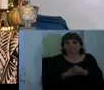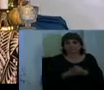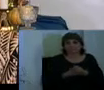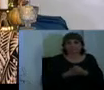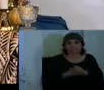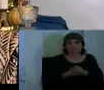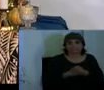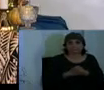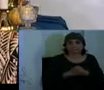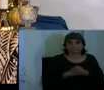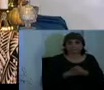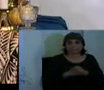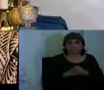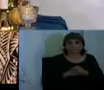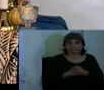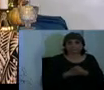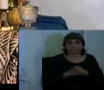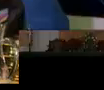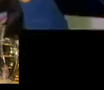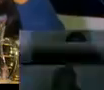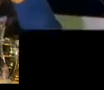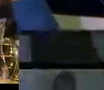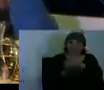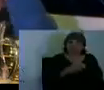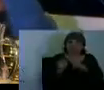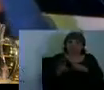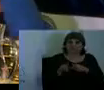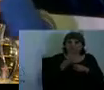triumph. This bread